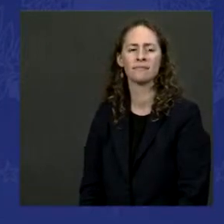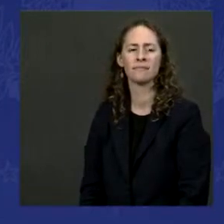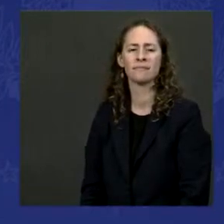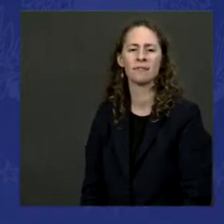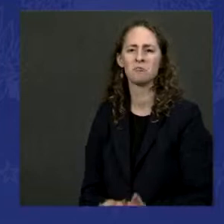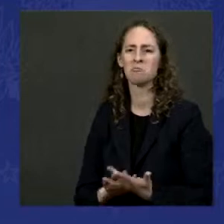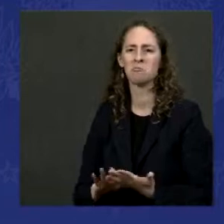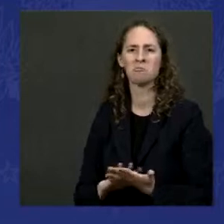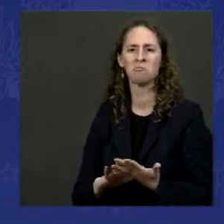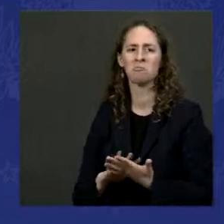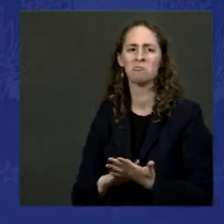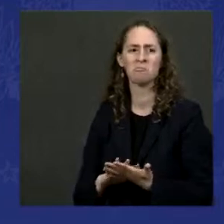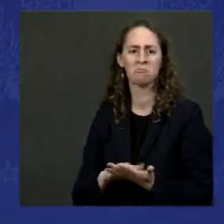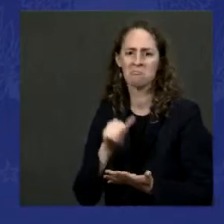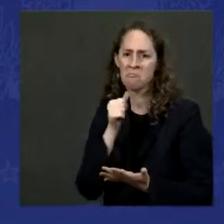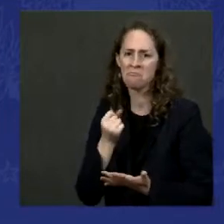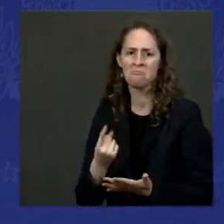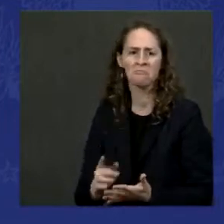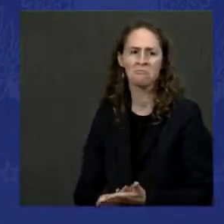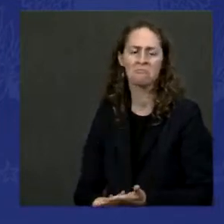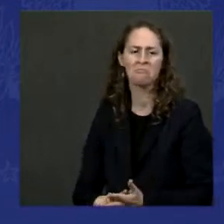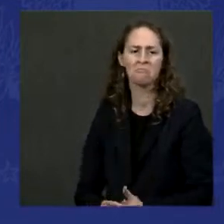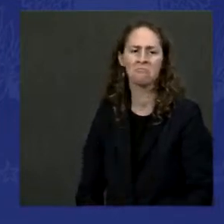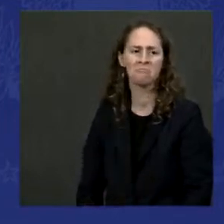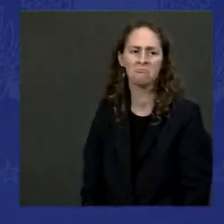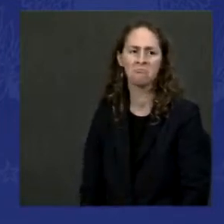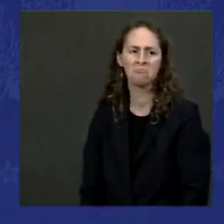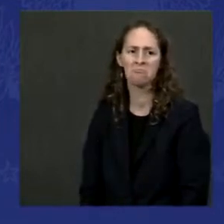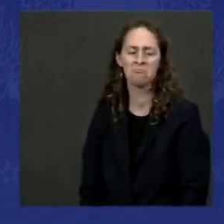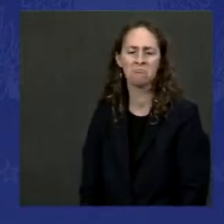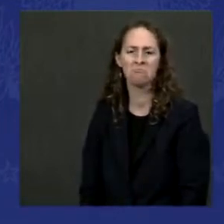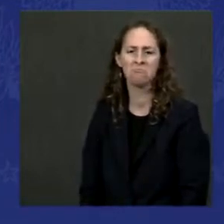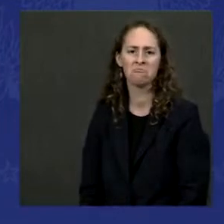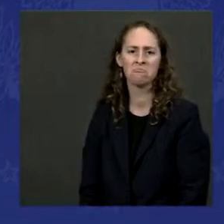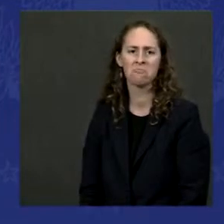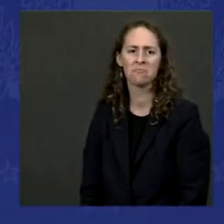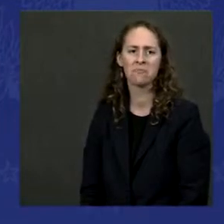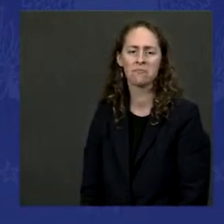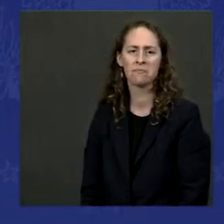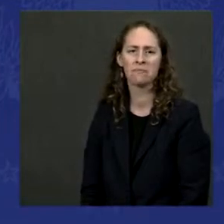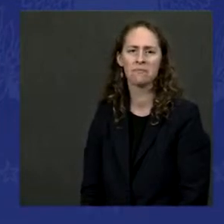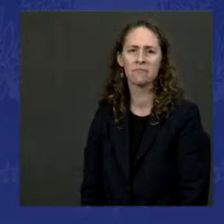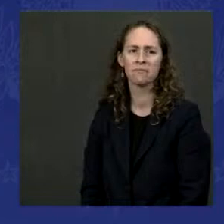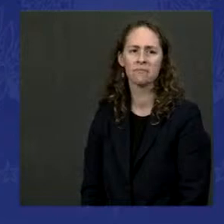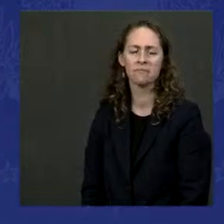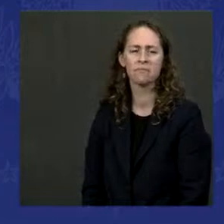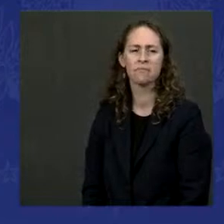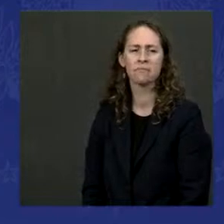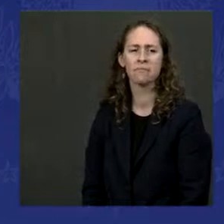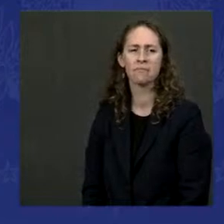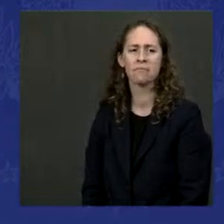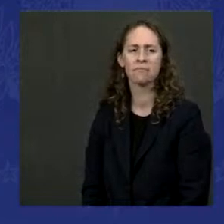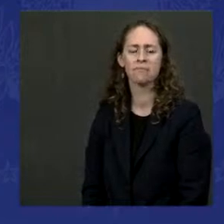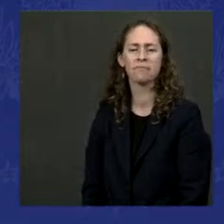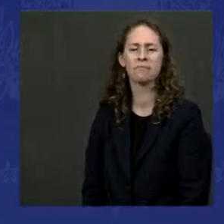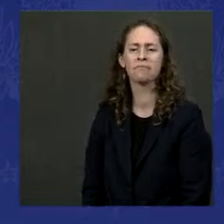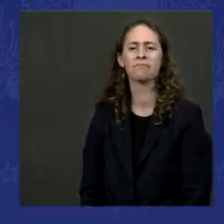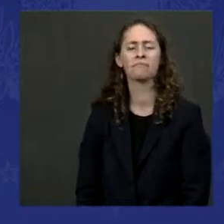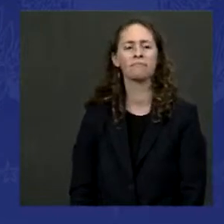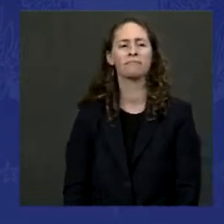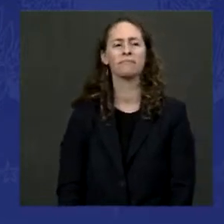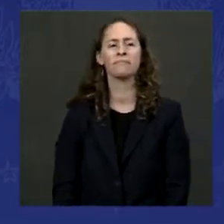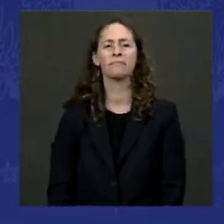any reaction? You put fight against corruption as the core I'm sorry, I didn't get the last Pandora one. Papers? The Pandora